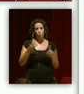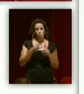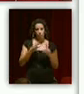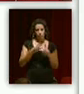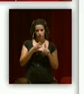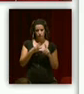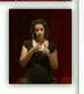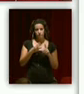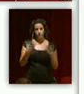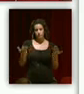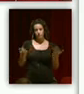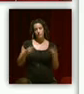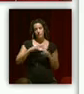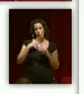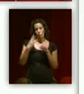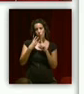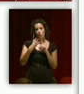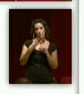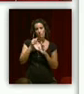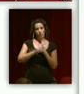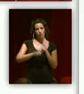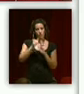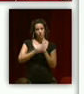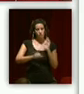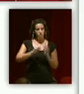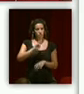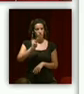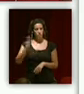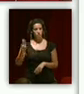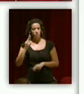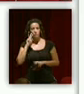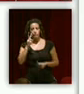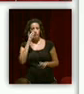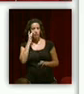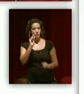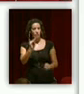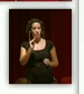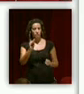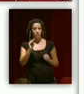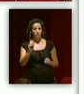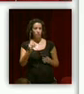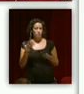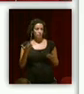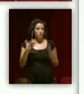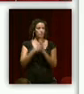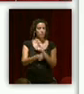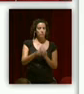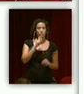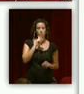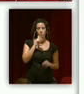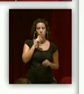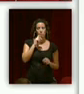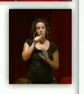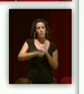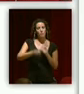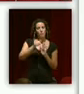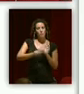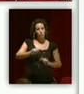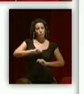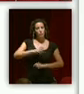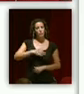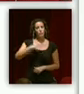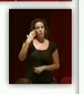interface. And the web apps. Those are more commonly used. The